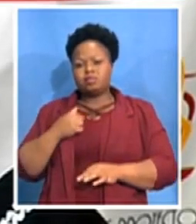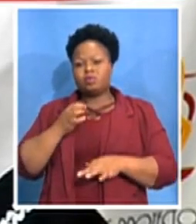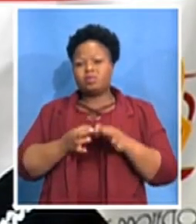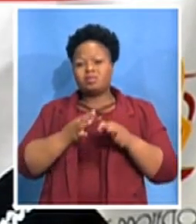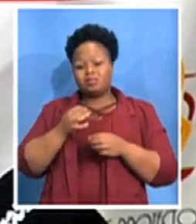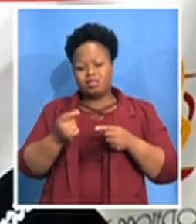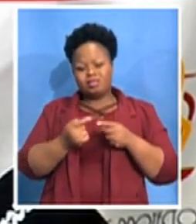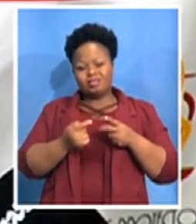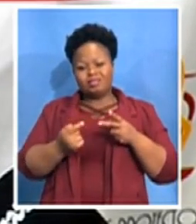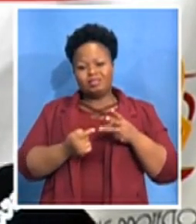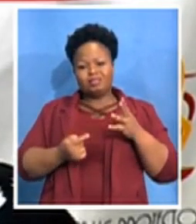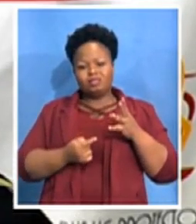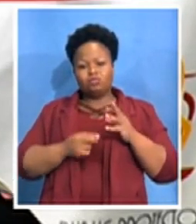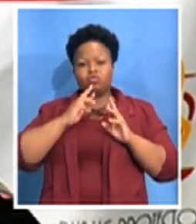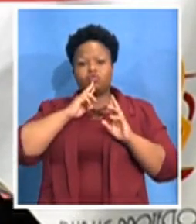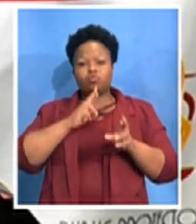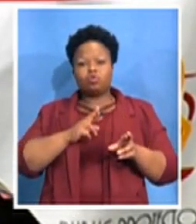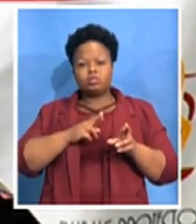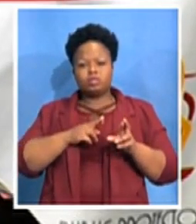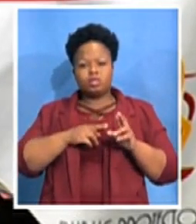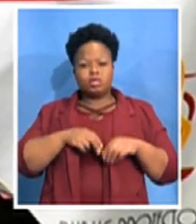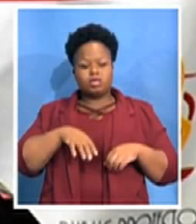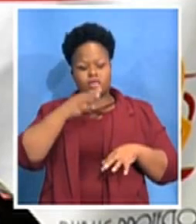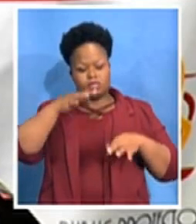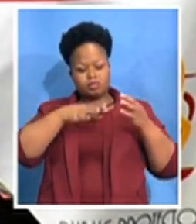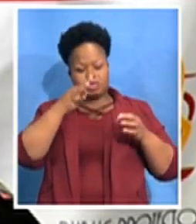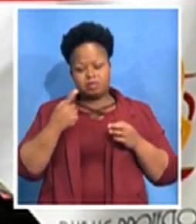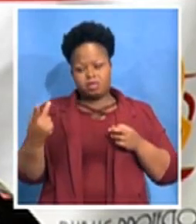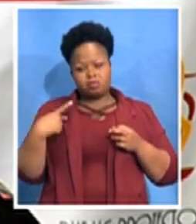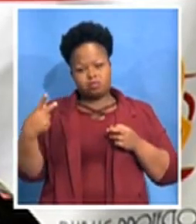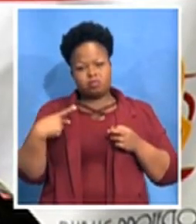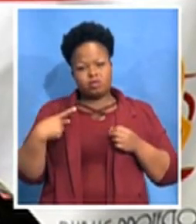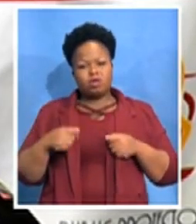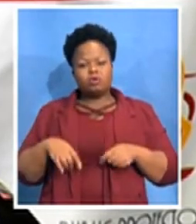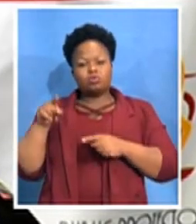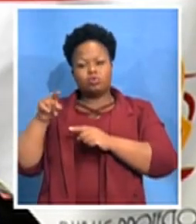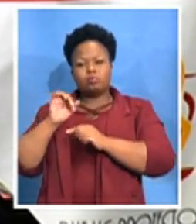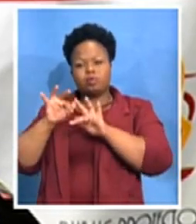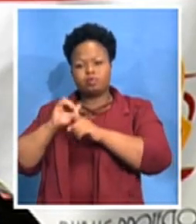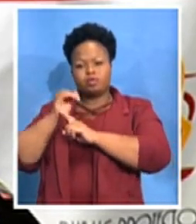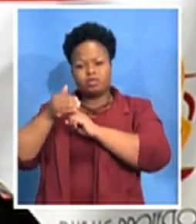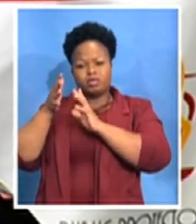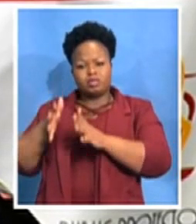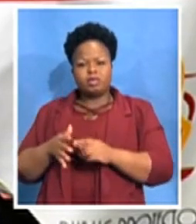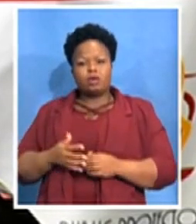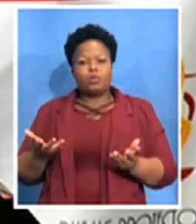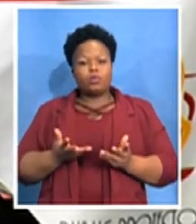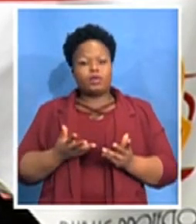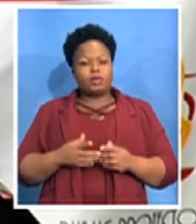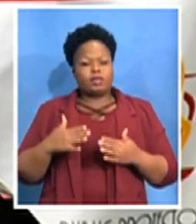by the Public Protector and I through the public health facilities within the country.